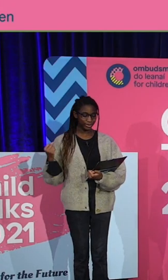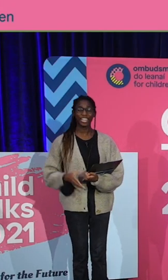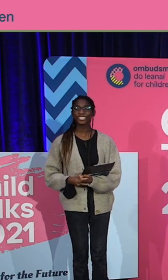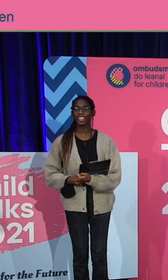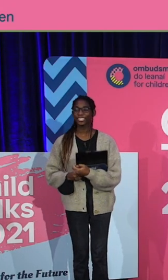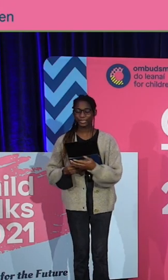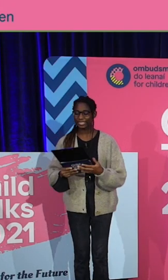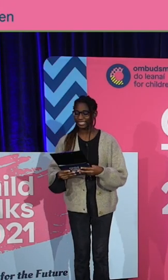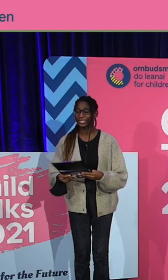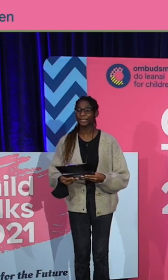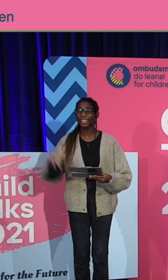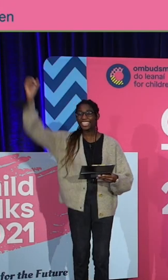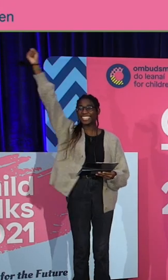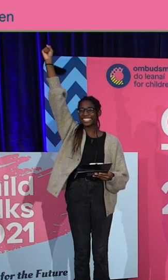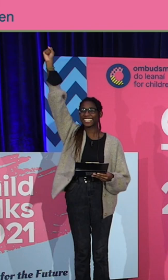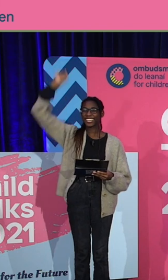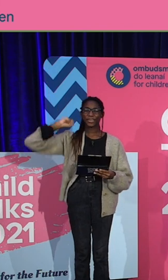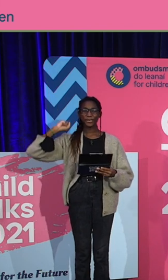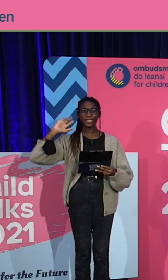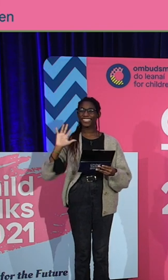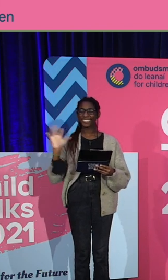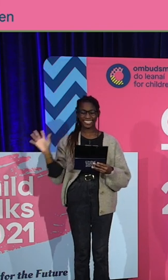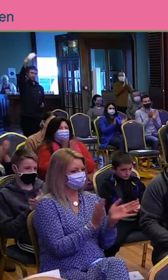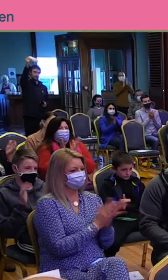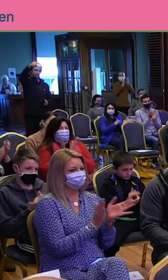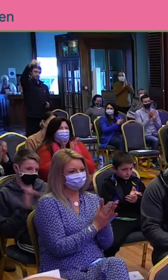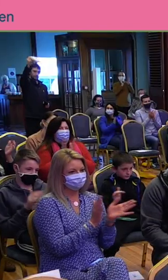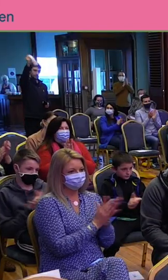Welcome to Chow Talks 2021! Woo!